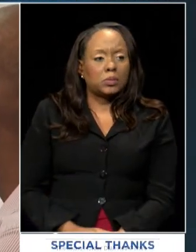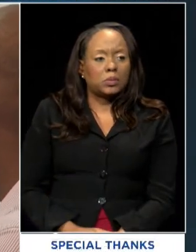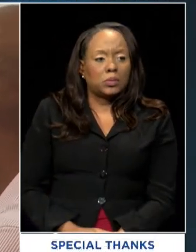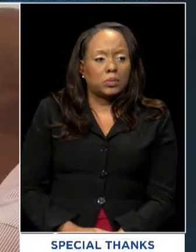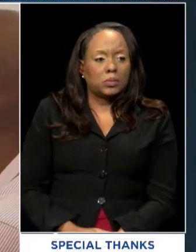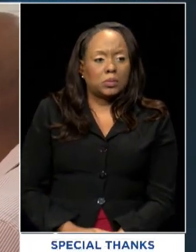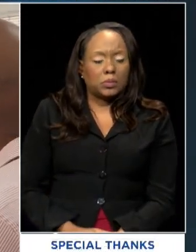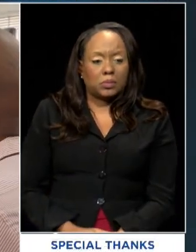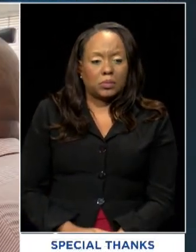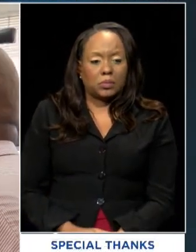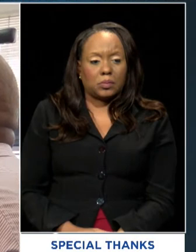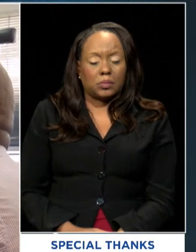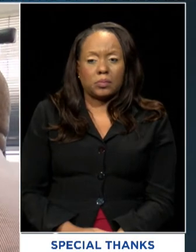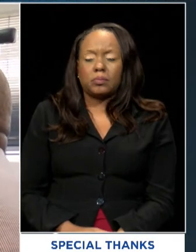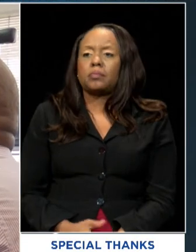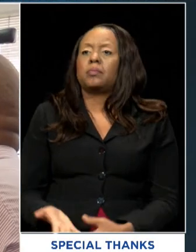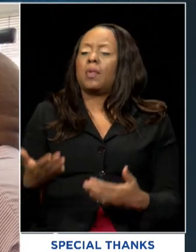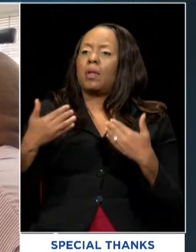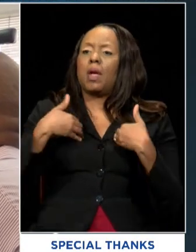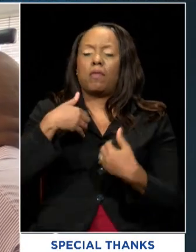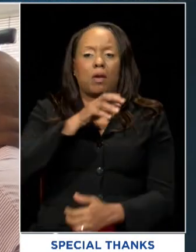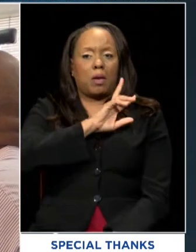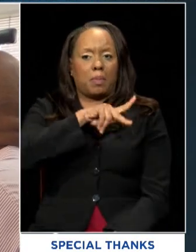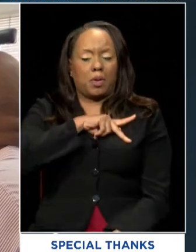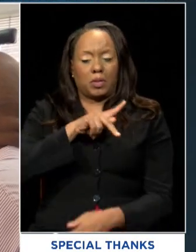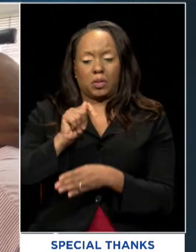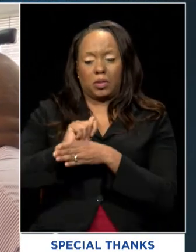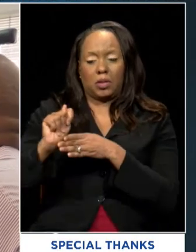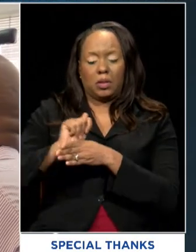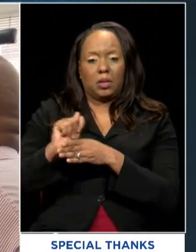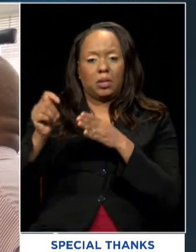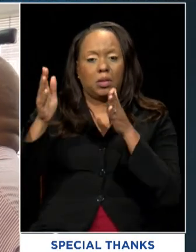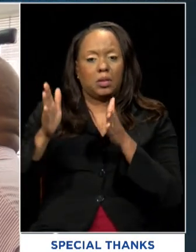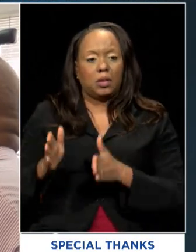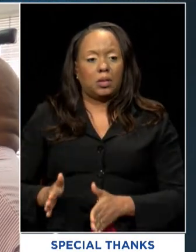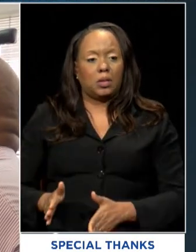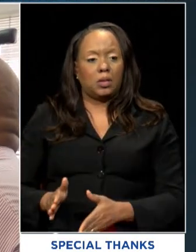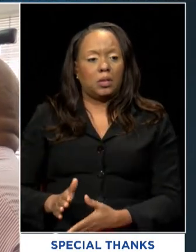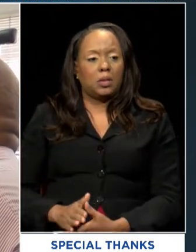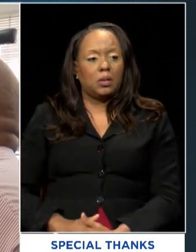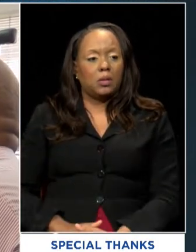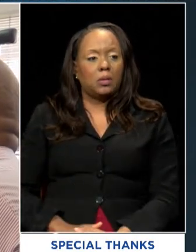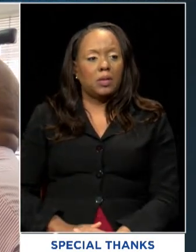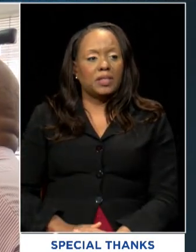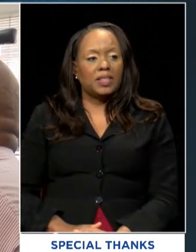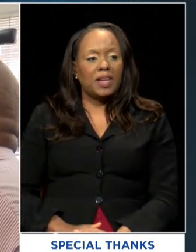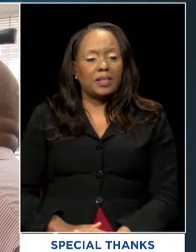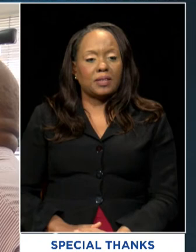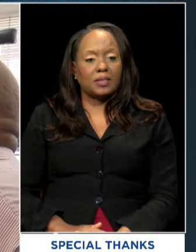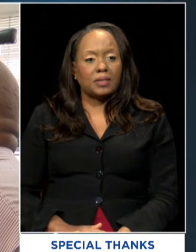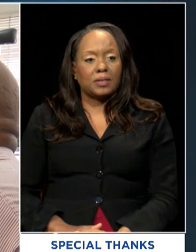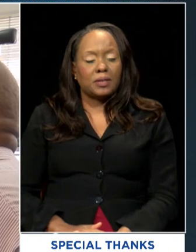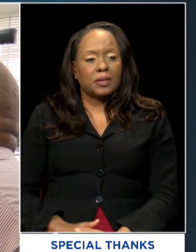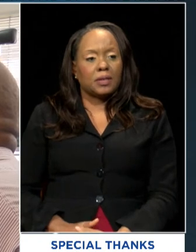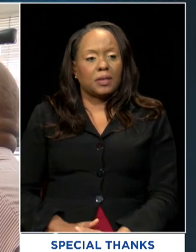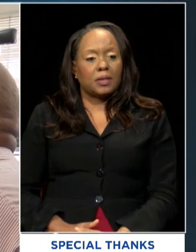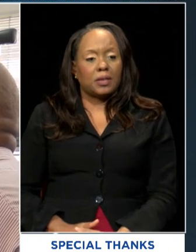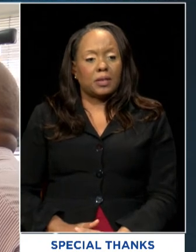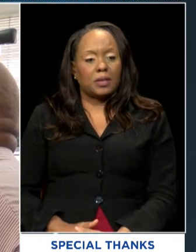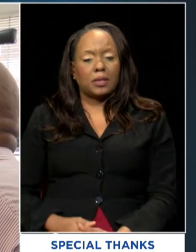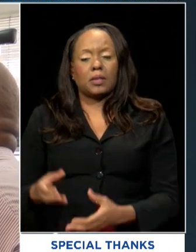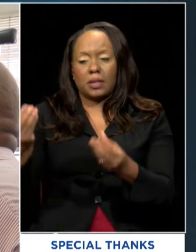Well, they had a personal trainer in here. She wrote up a schedule for me to